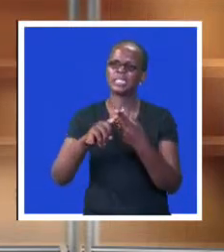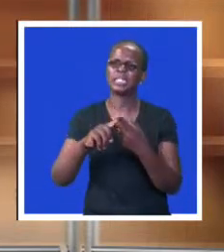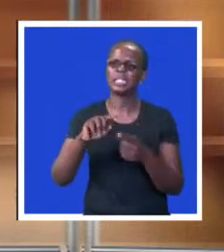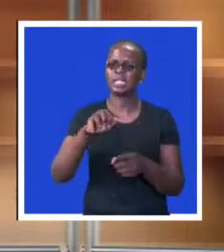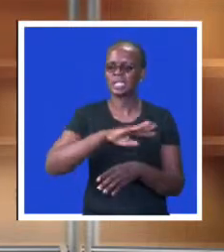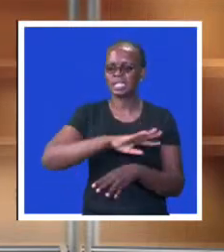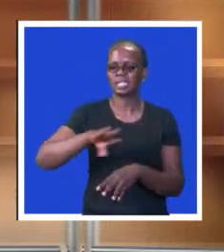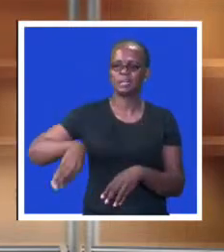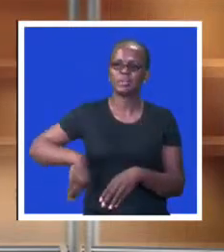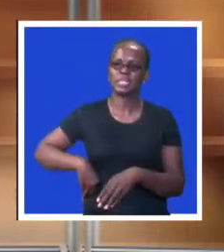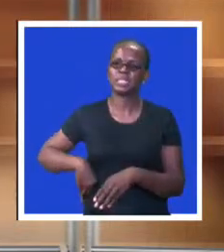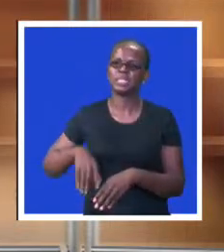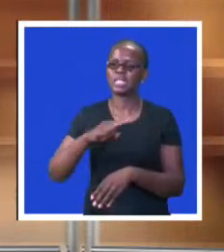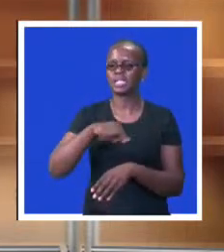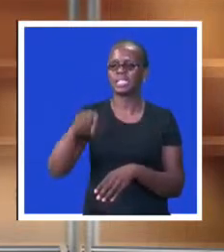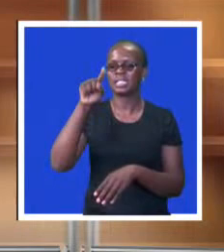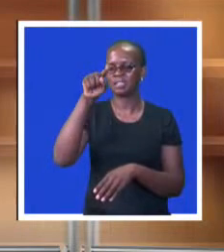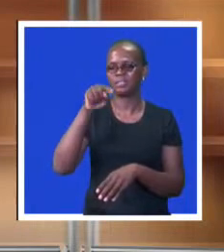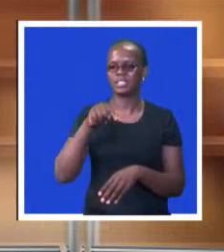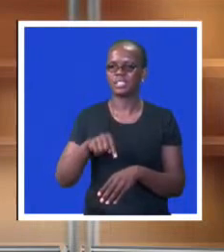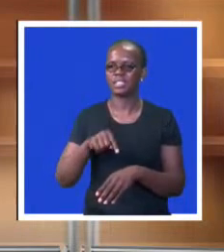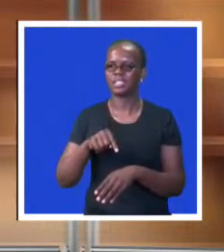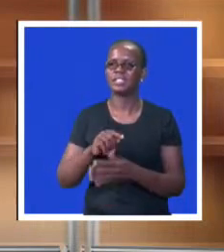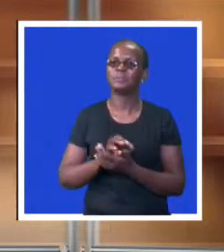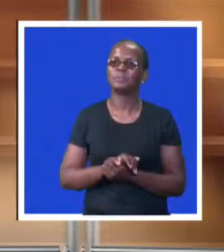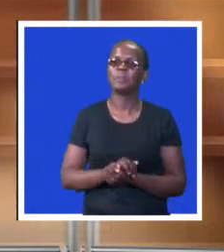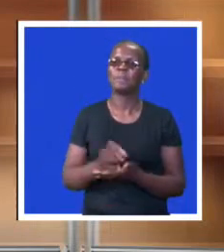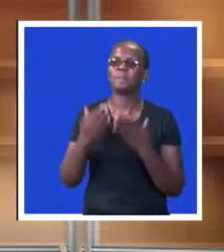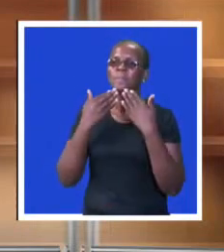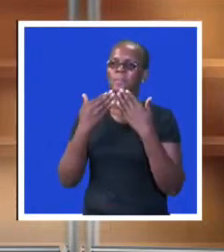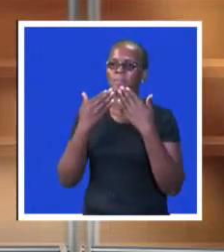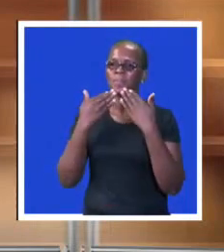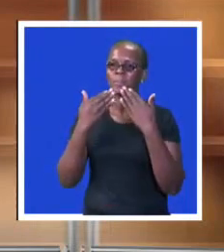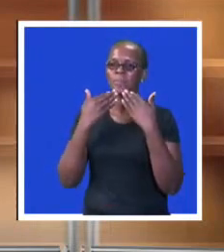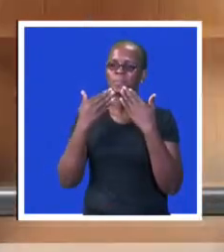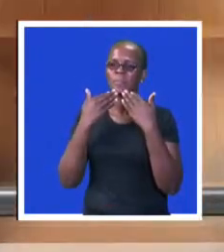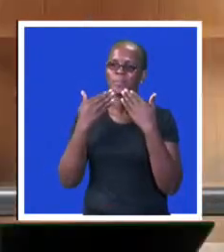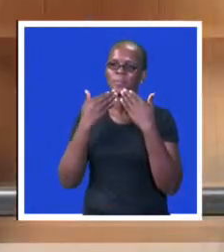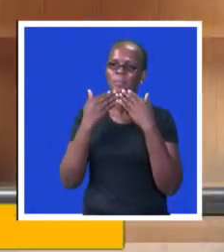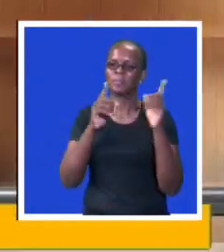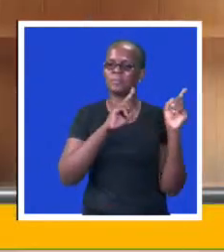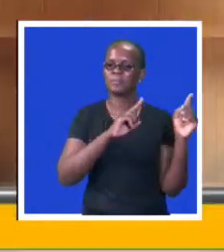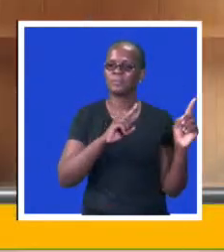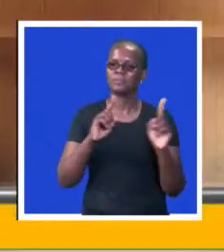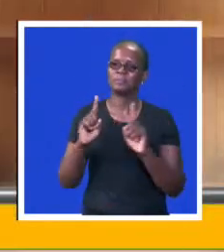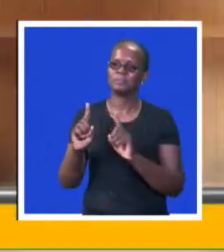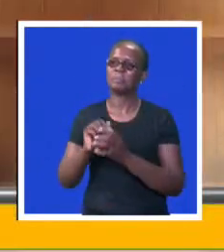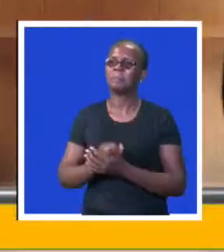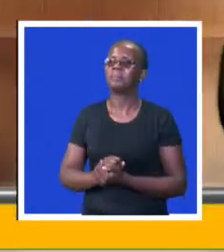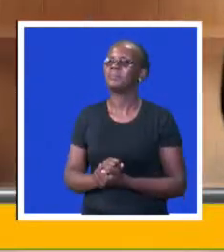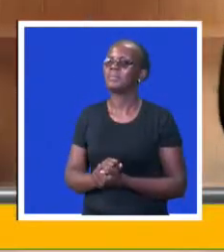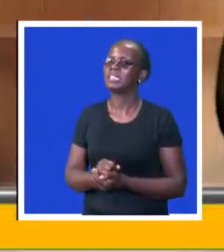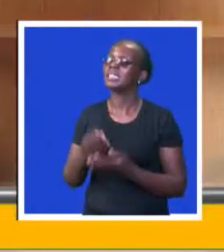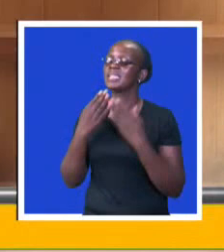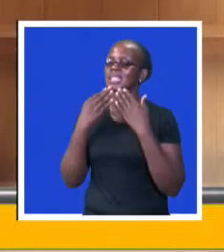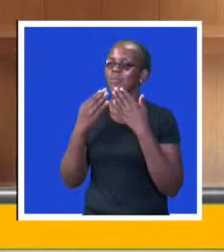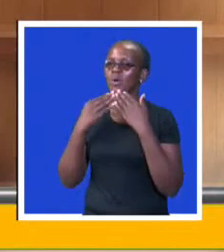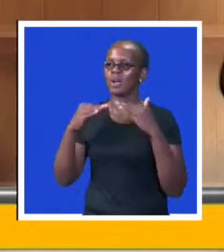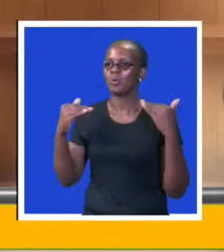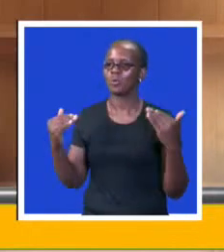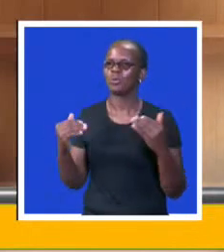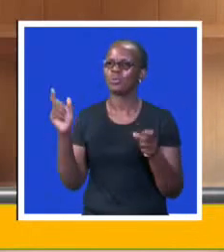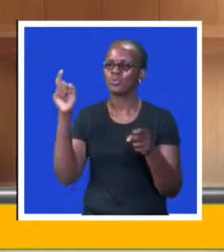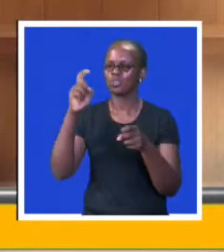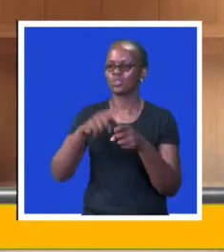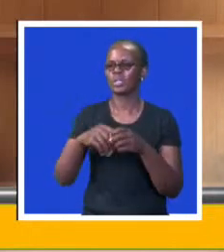and multiplication. Thank you so much, dear learner. Thank you very much, Mrs. Janjis, for joining us today. That